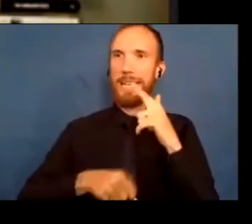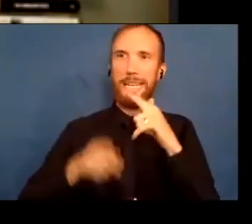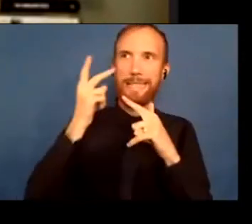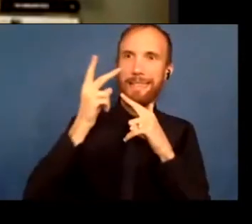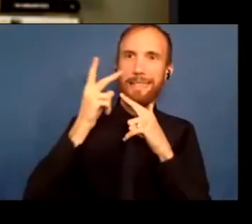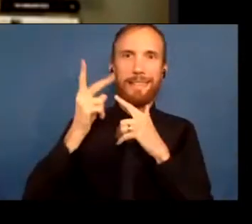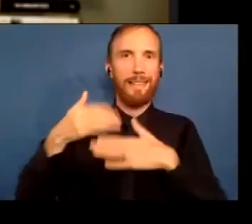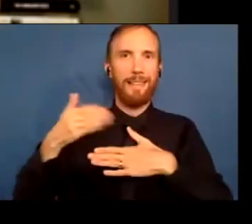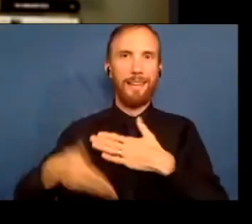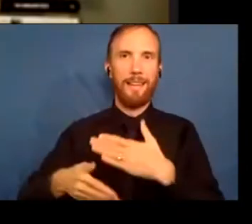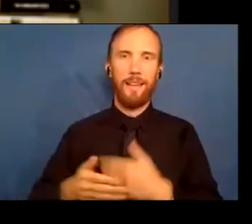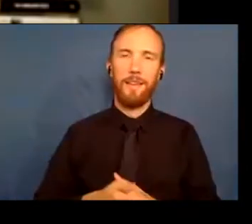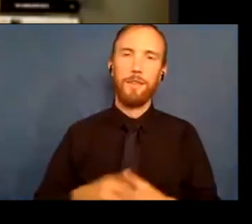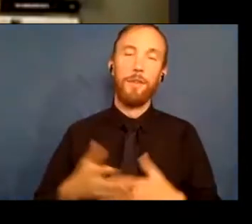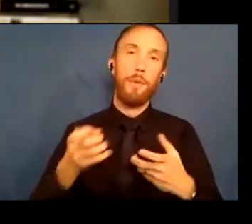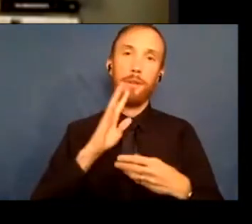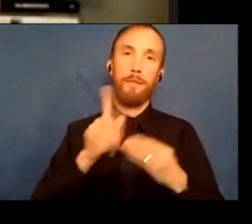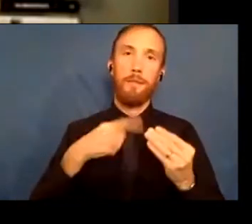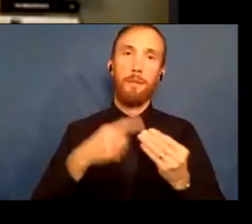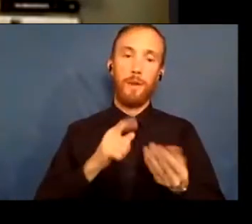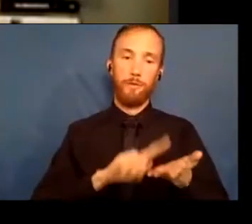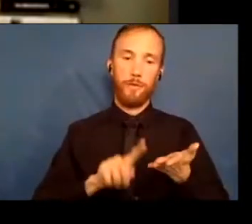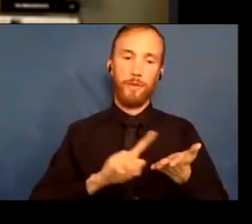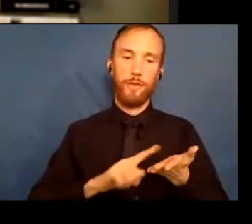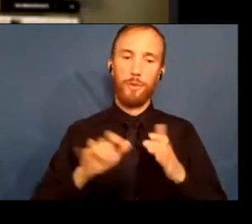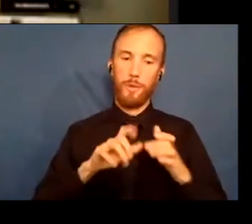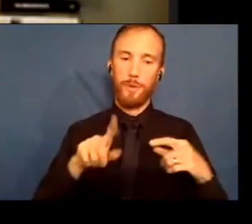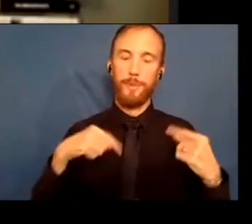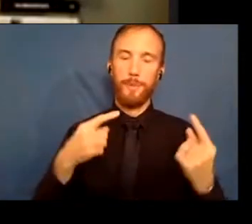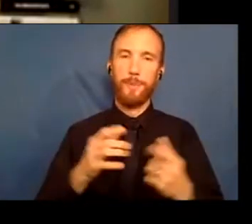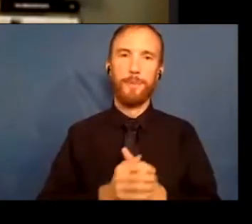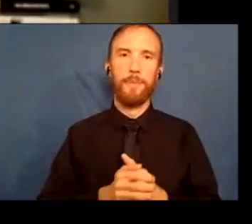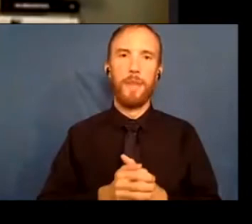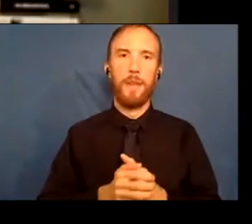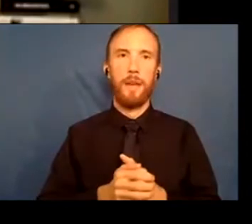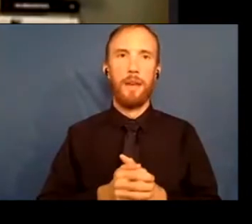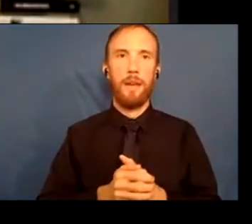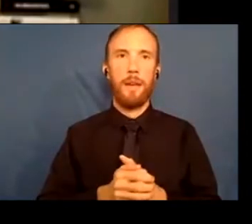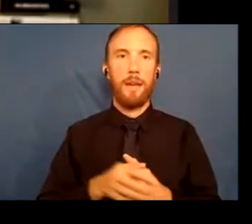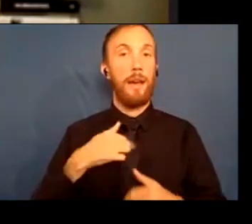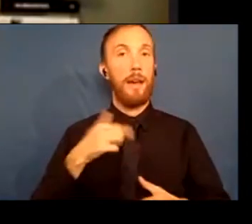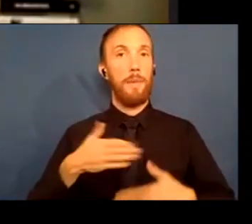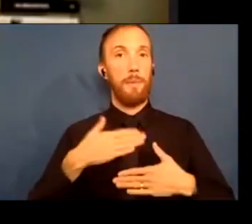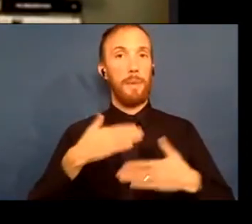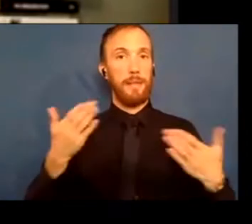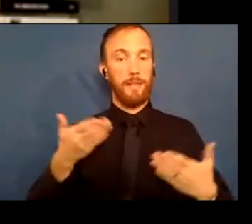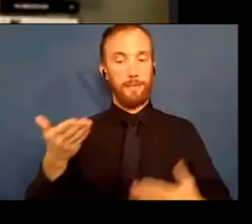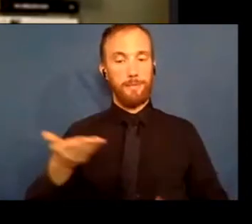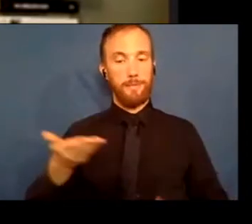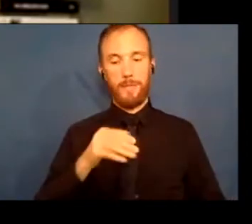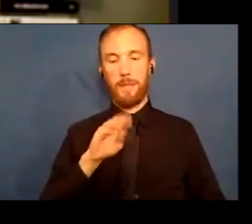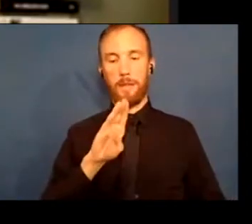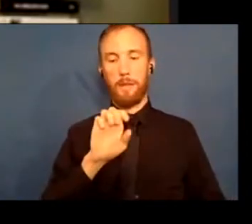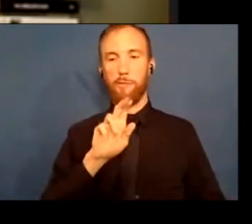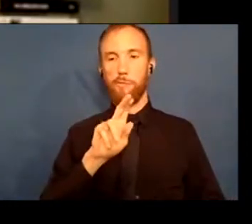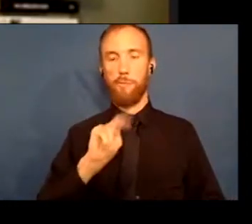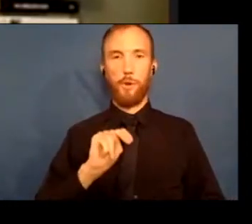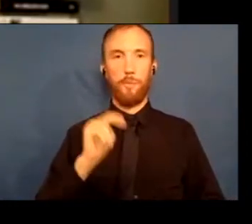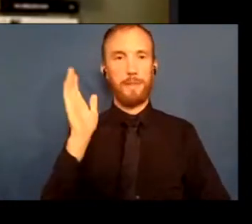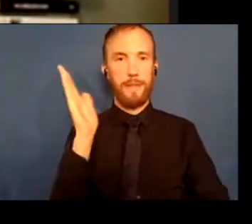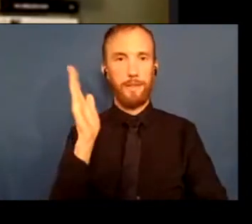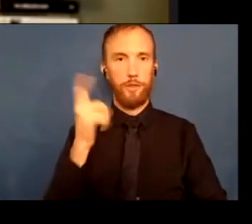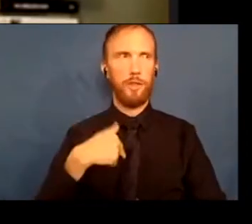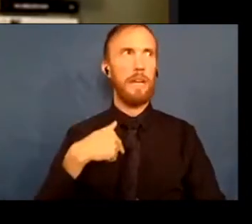talk about the research we're doing. Glad to be giving the Bowman Lecture. I've visited once before